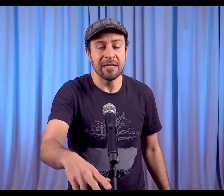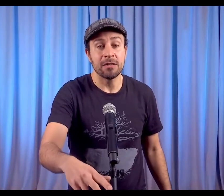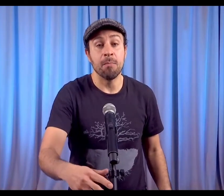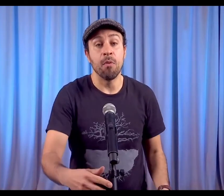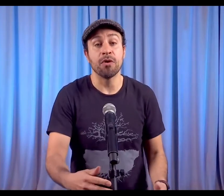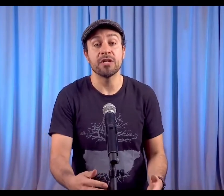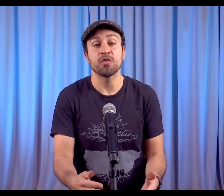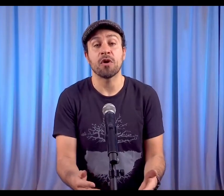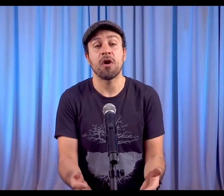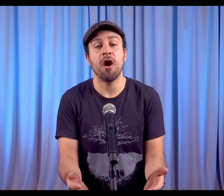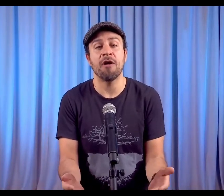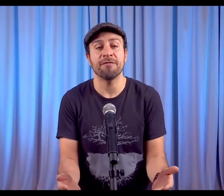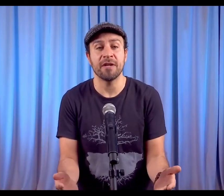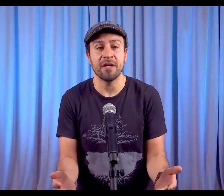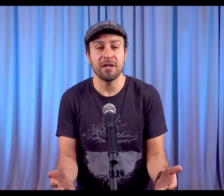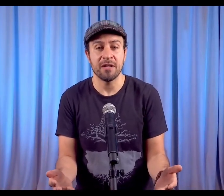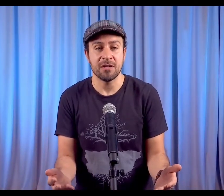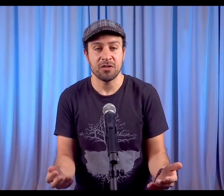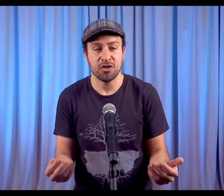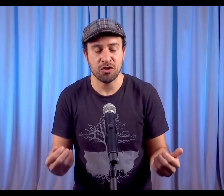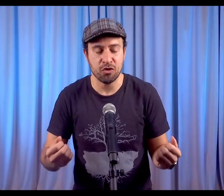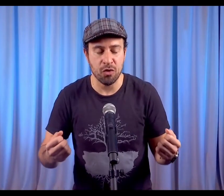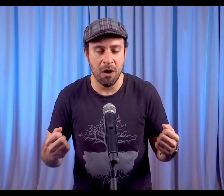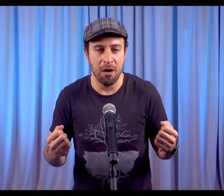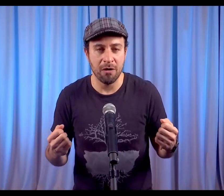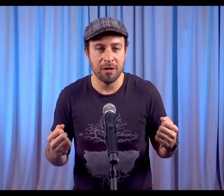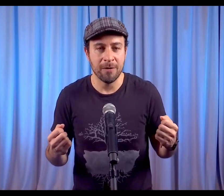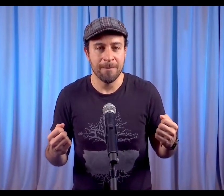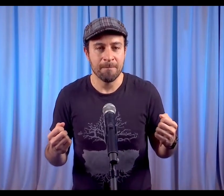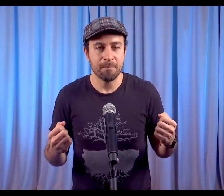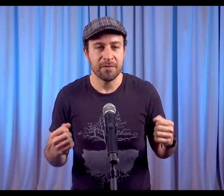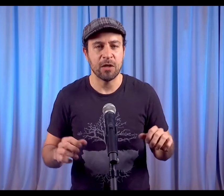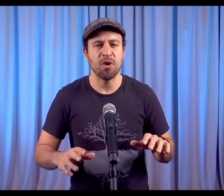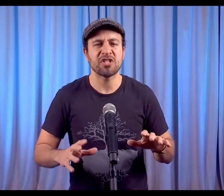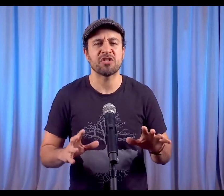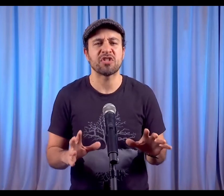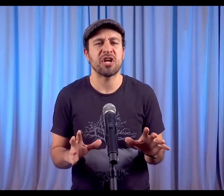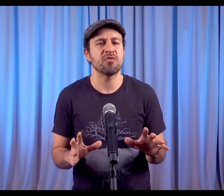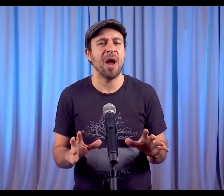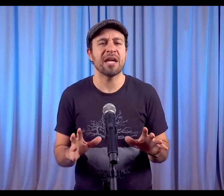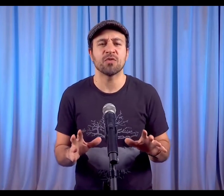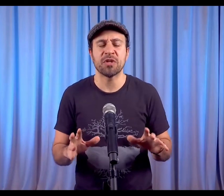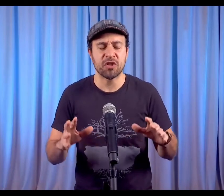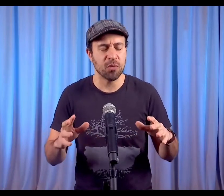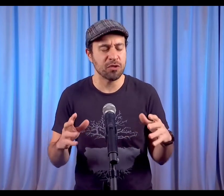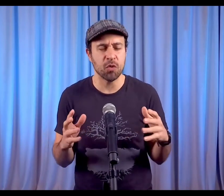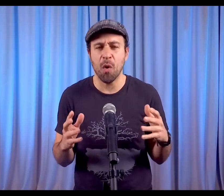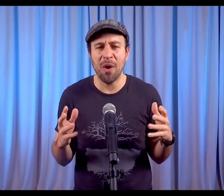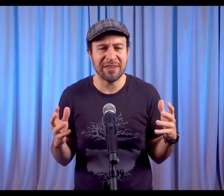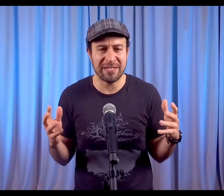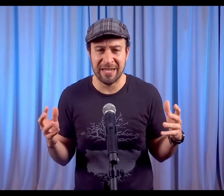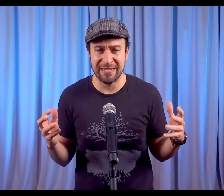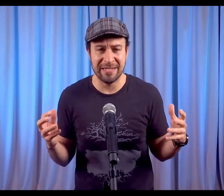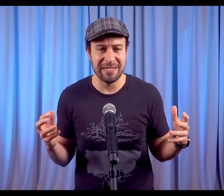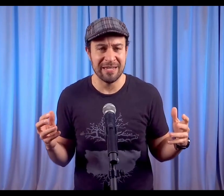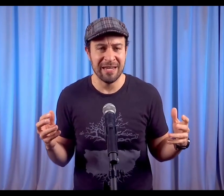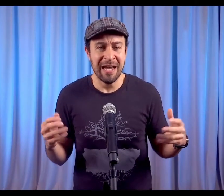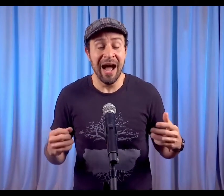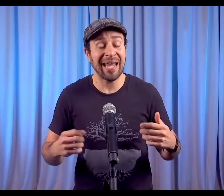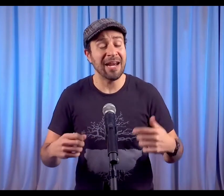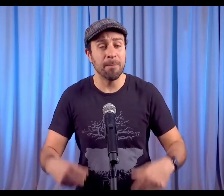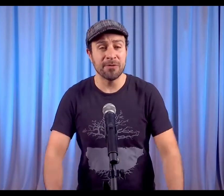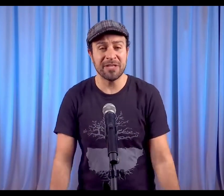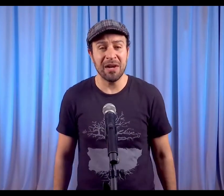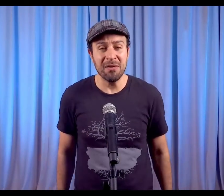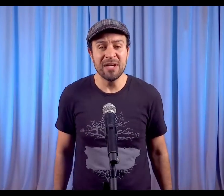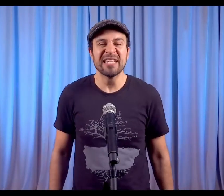comer. The mornings were coffee, strong. It was her sunrise ritual to awake the senses.